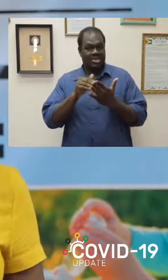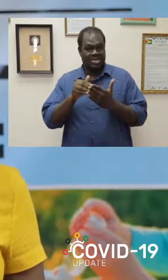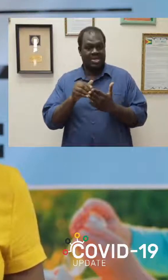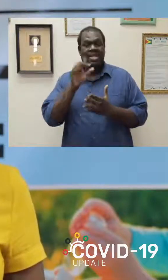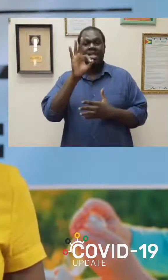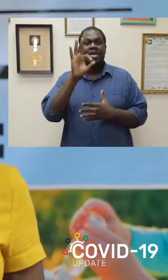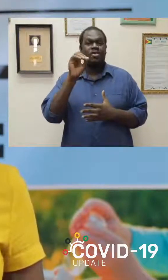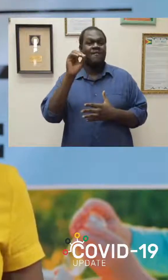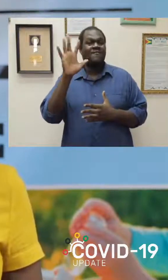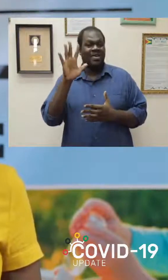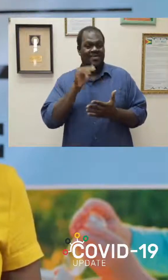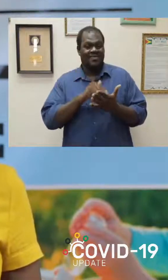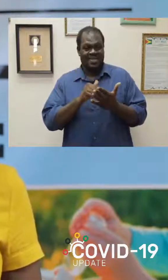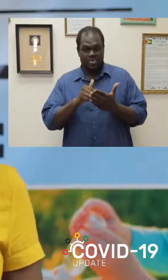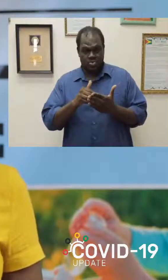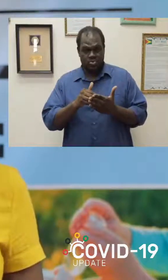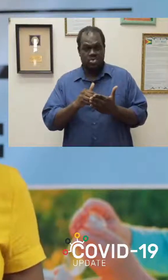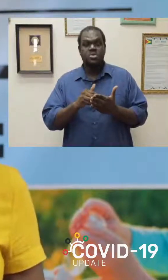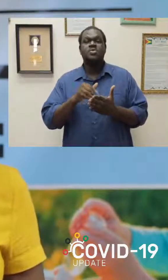2,905,432, with